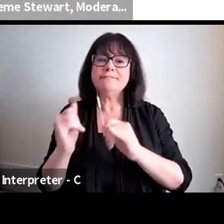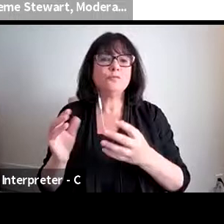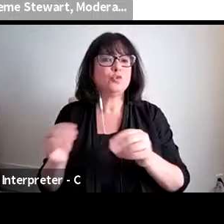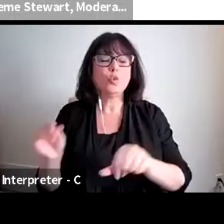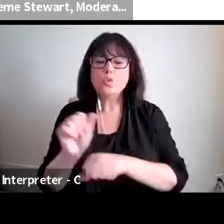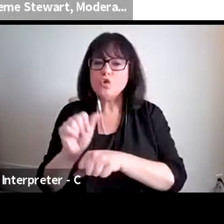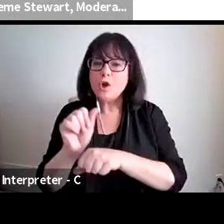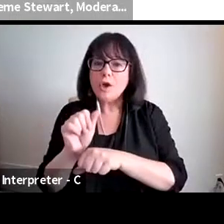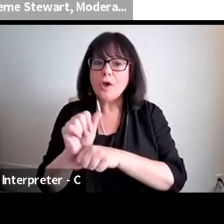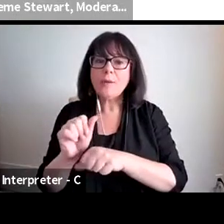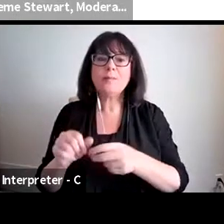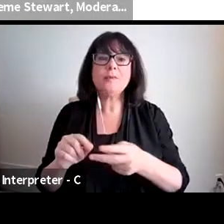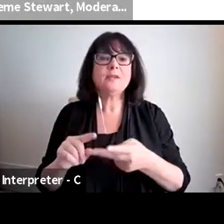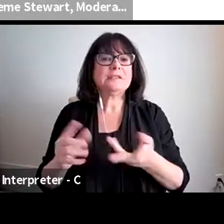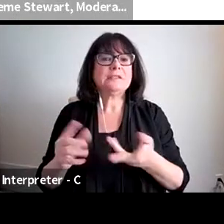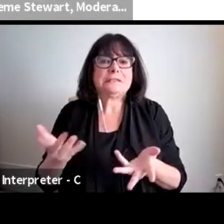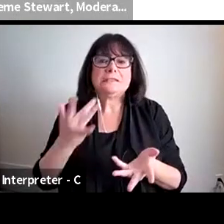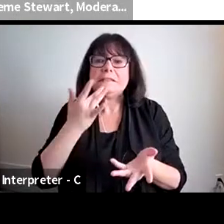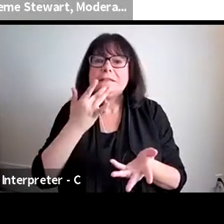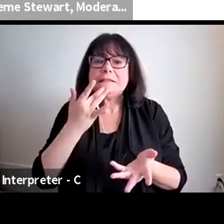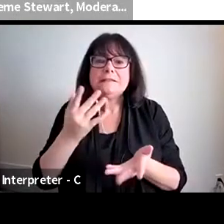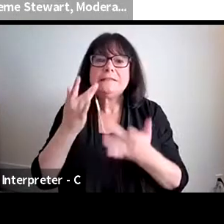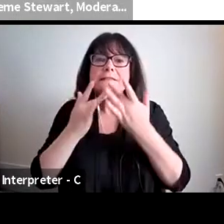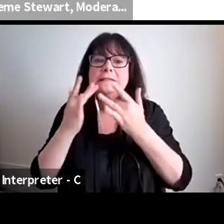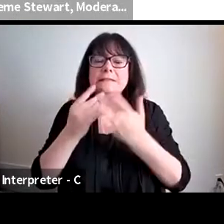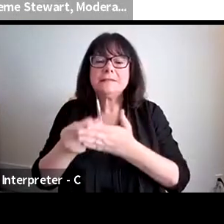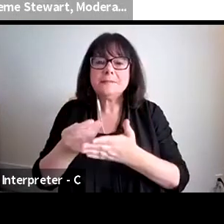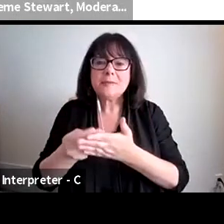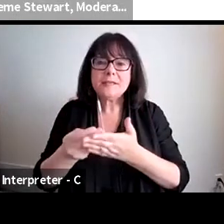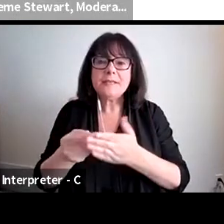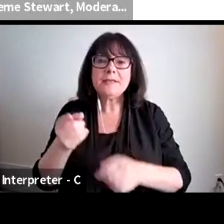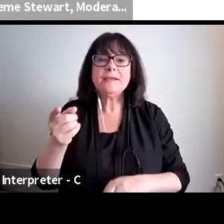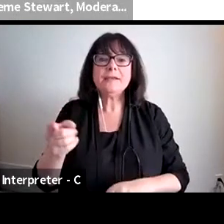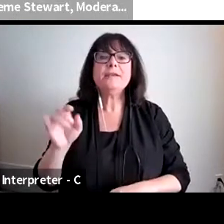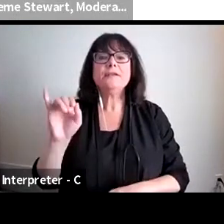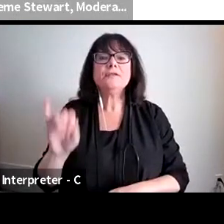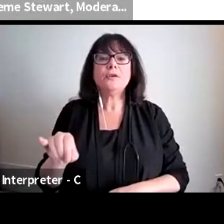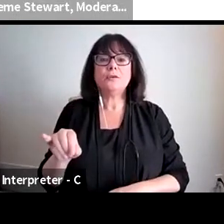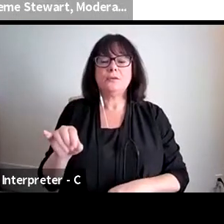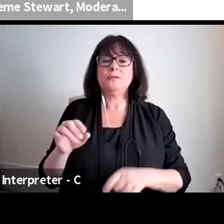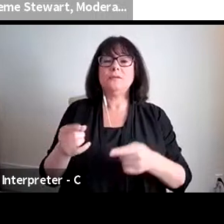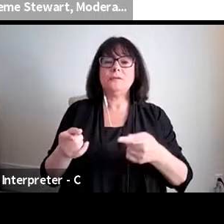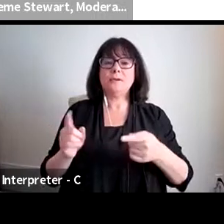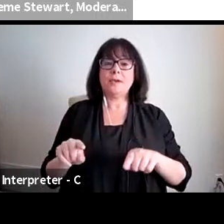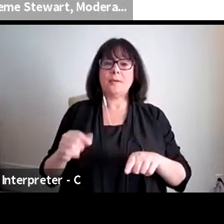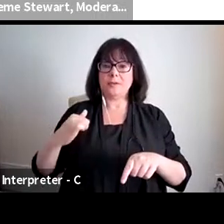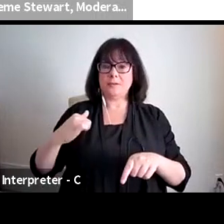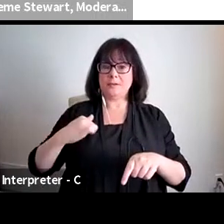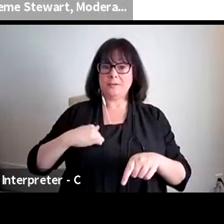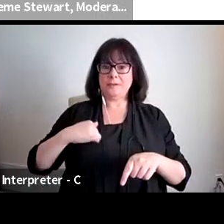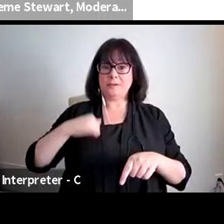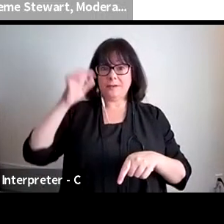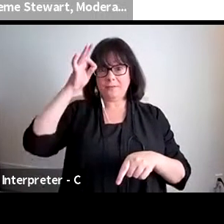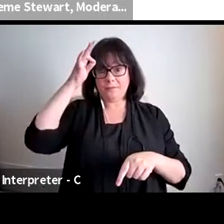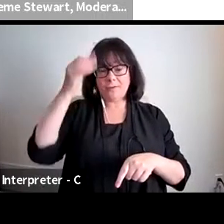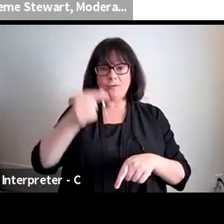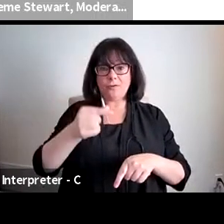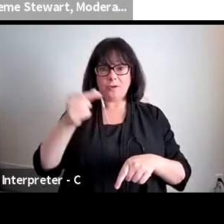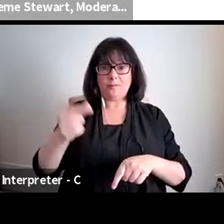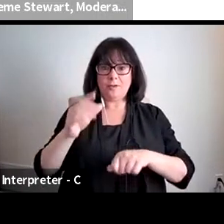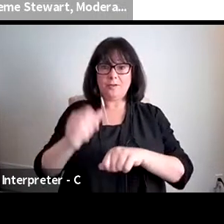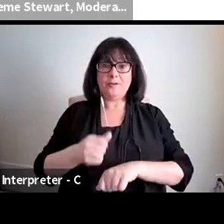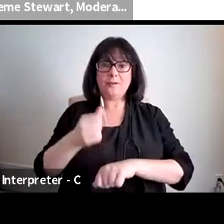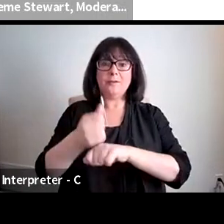so the university did create a special international student bursary, an award that is provided to international